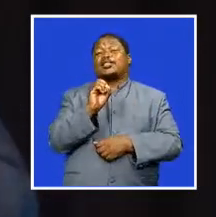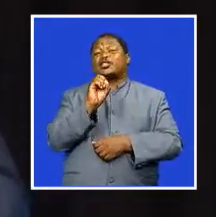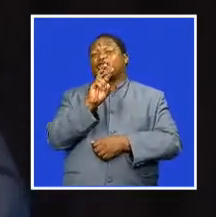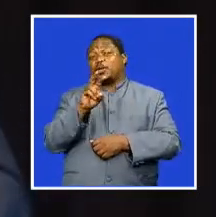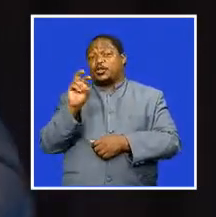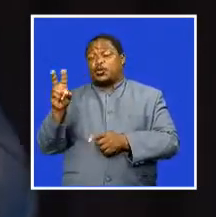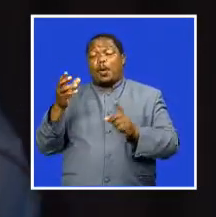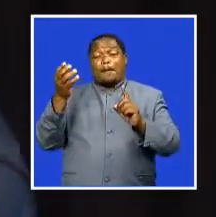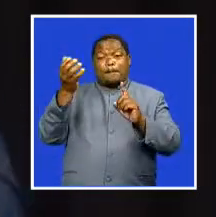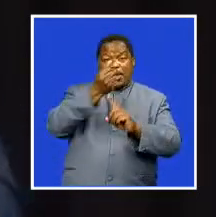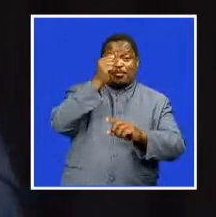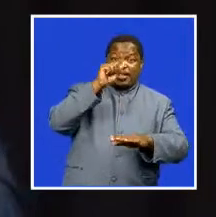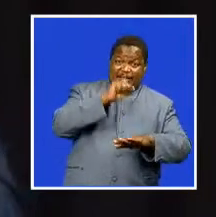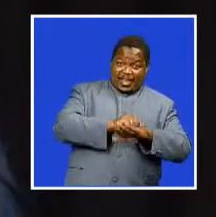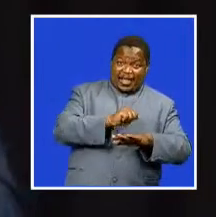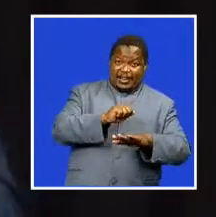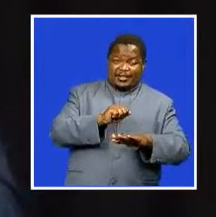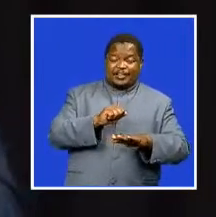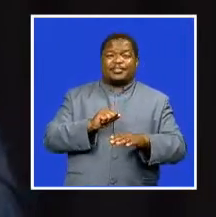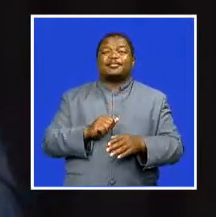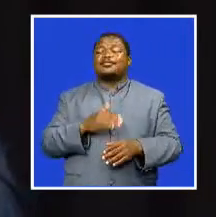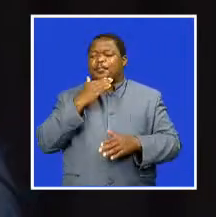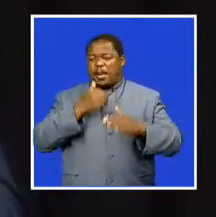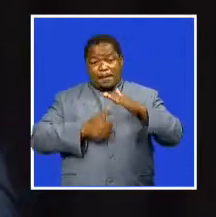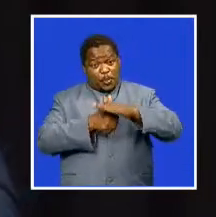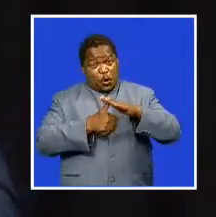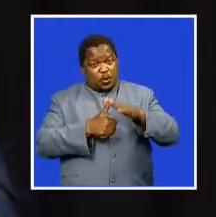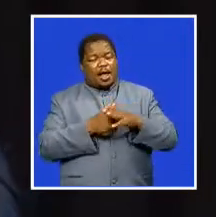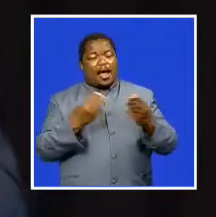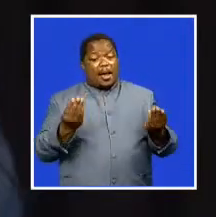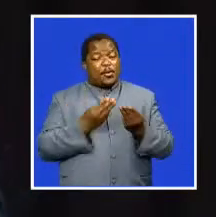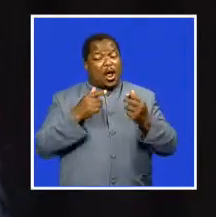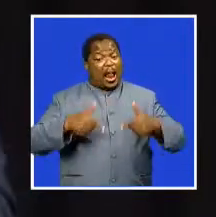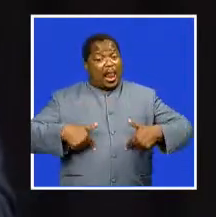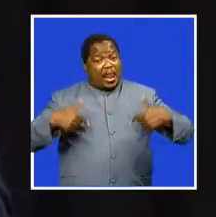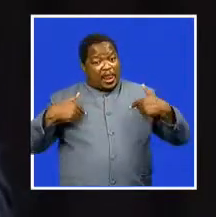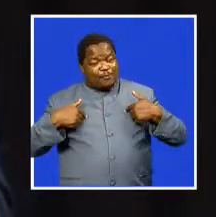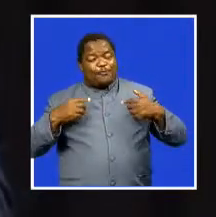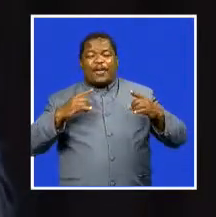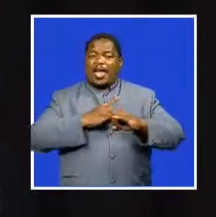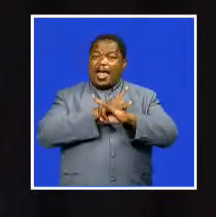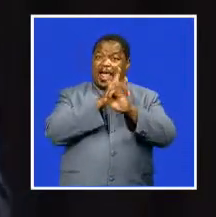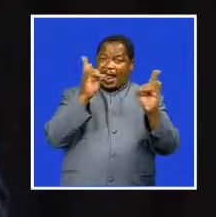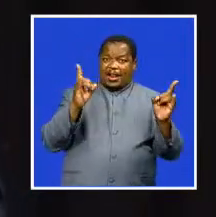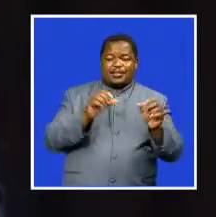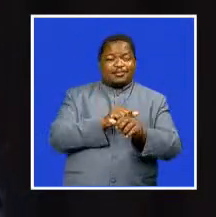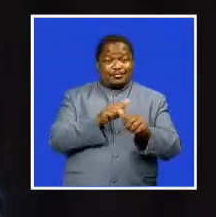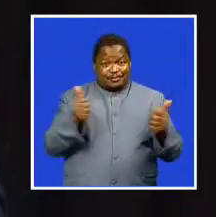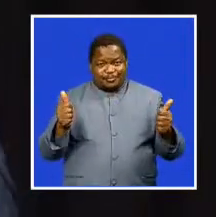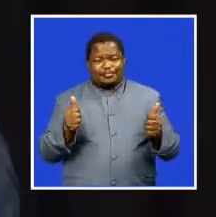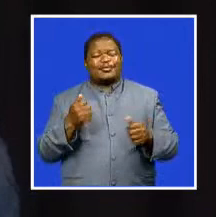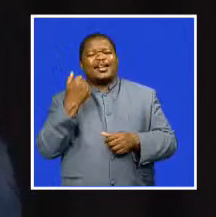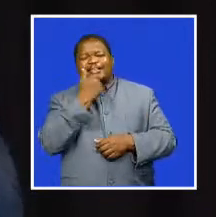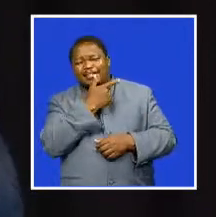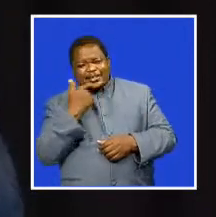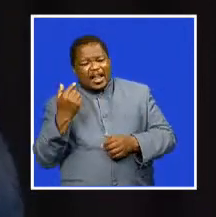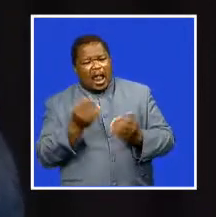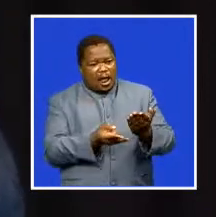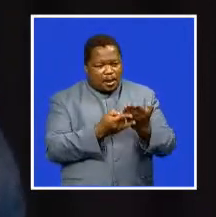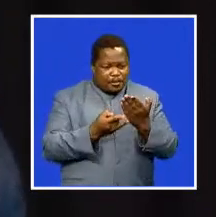nekuthola lisito nje utempilo bekunene bakube likhuni ufuna ukuthi kube lula kube dudane uphindze